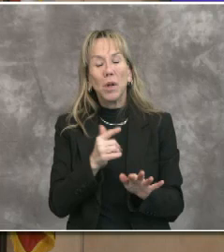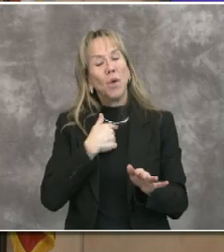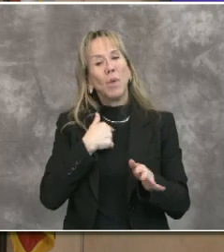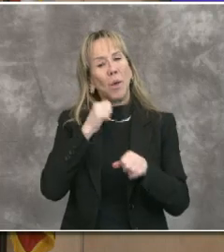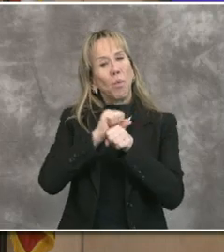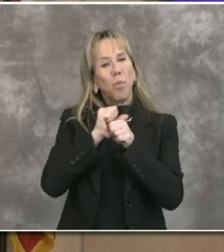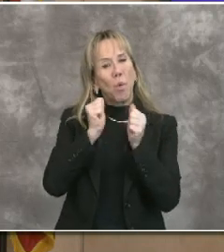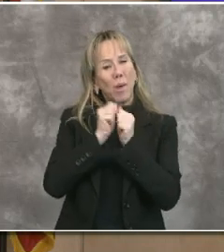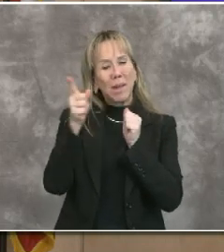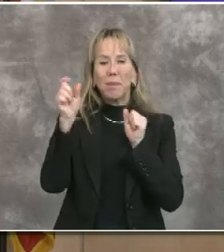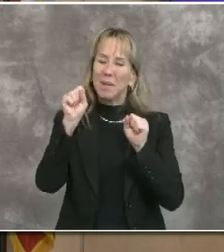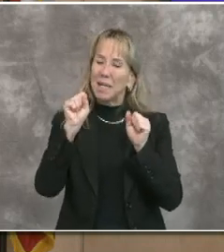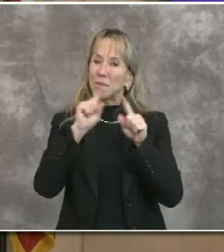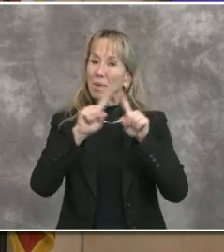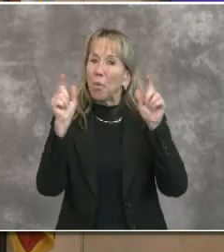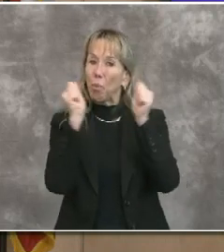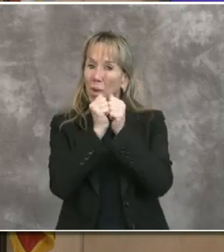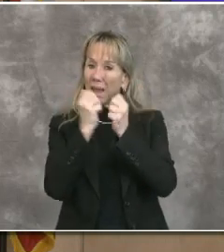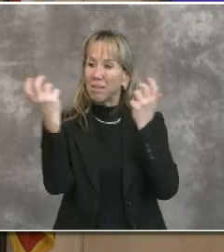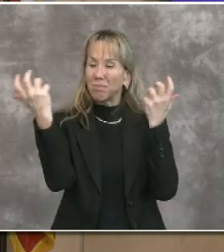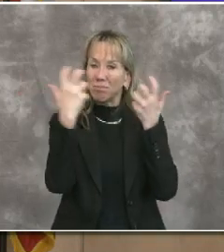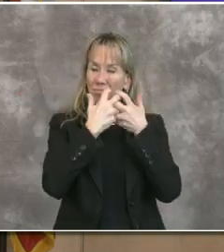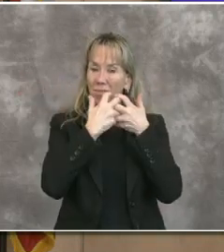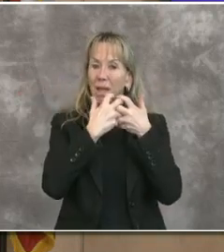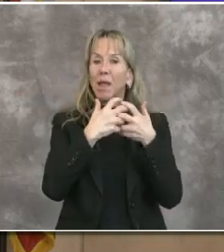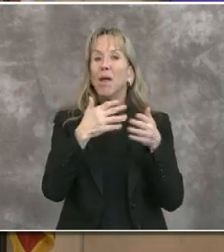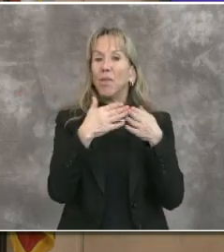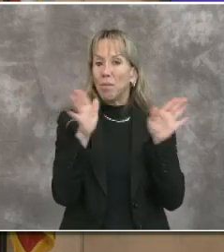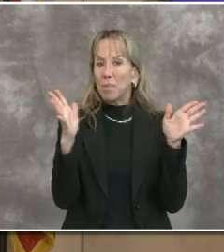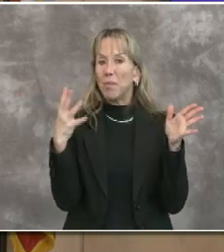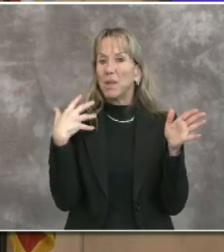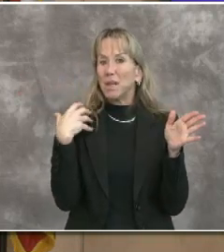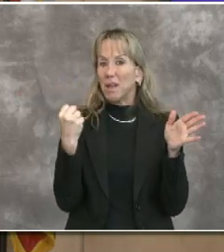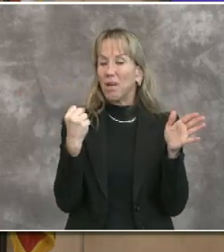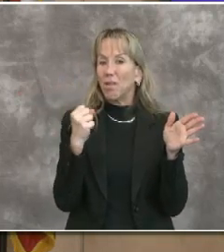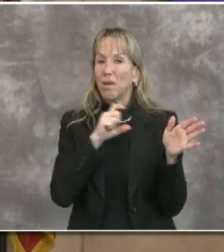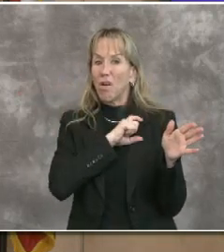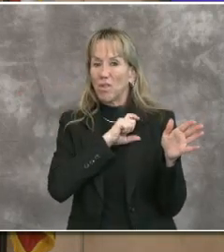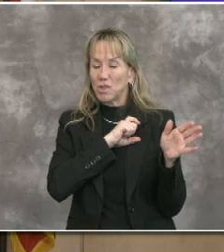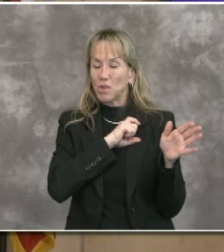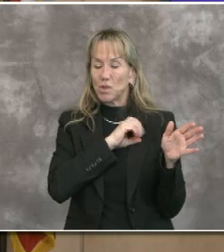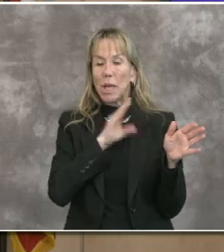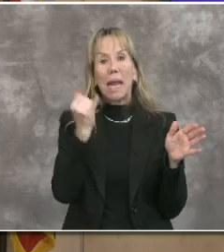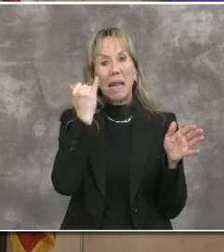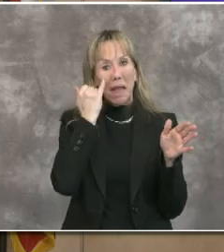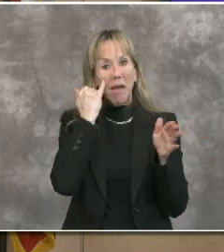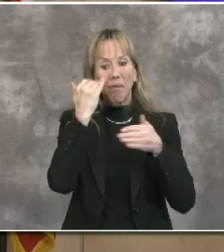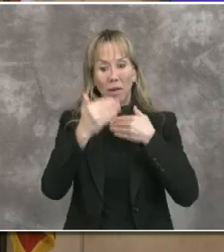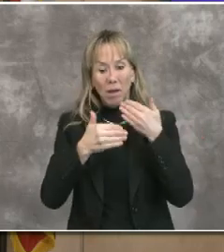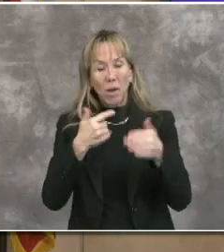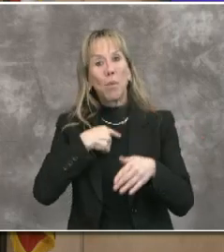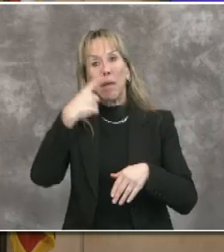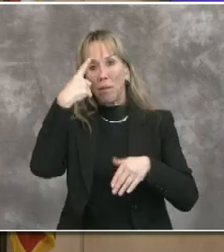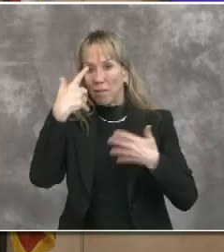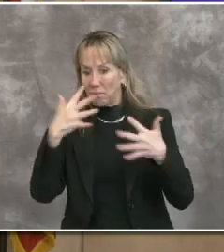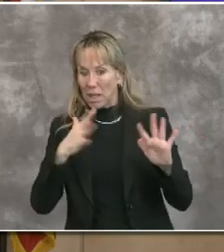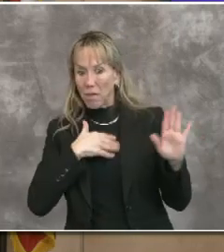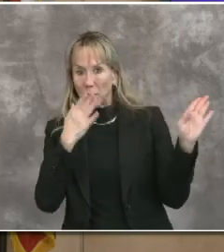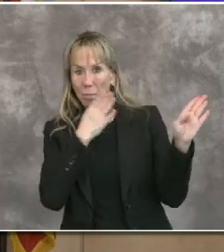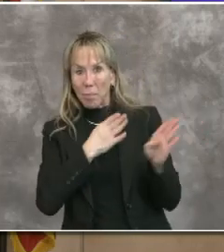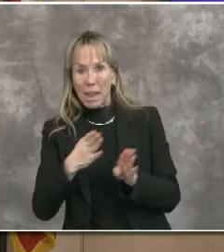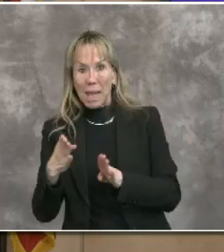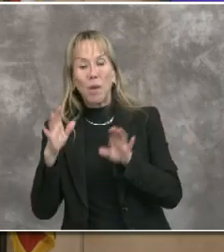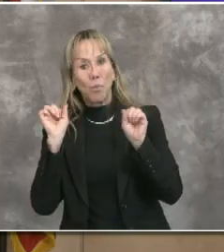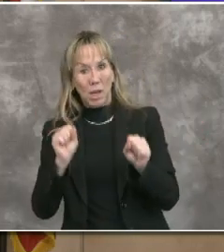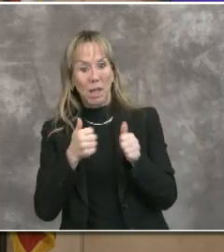in coordination with our public health officer. And at such time that we think we have a phased-in plan for water sports consistent with